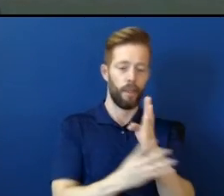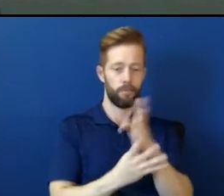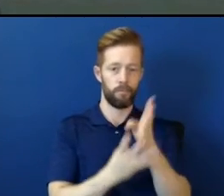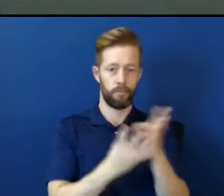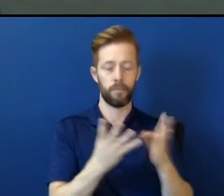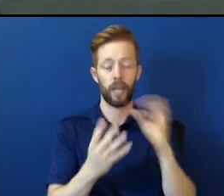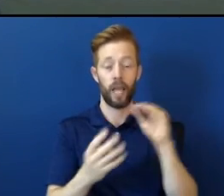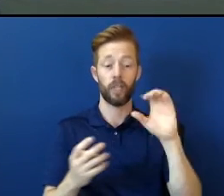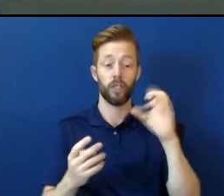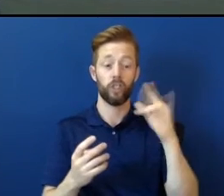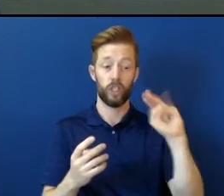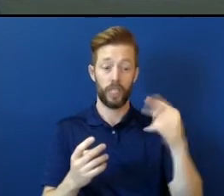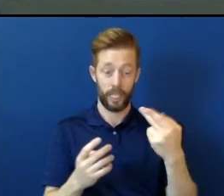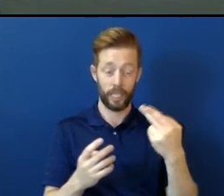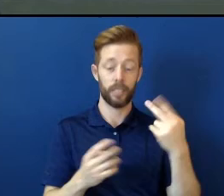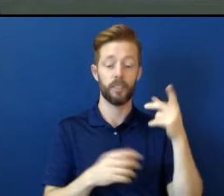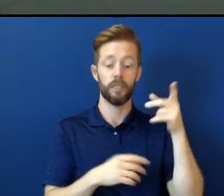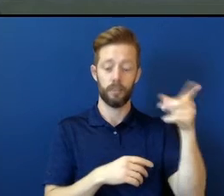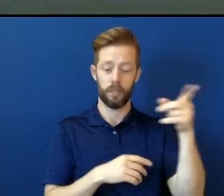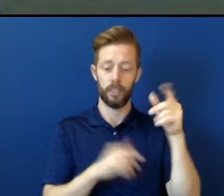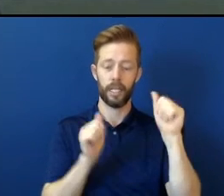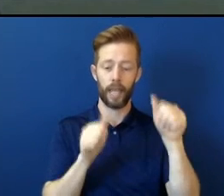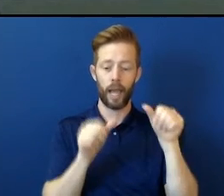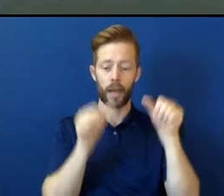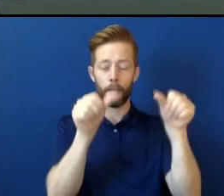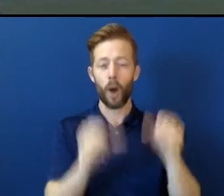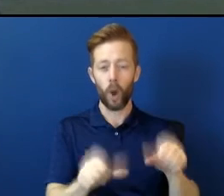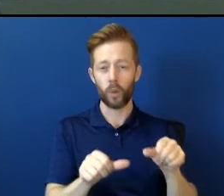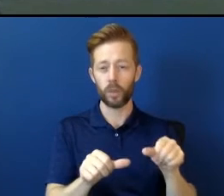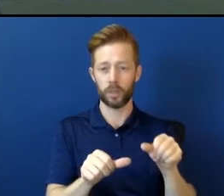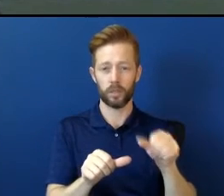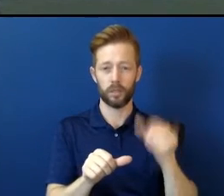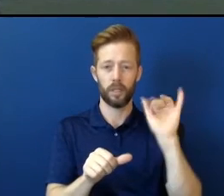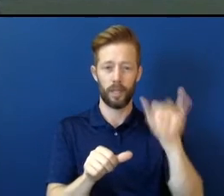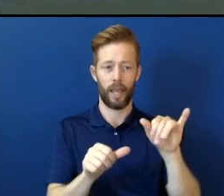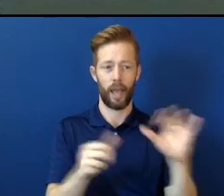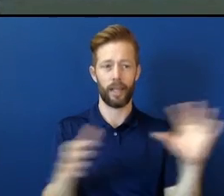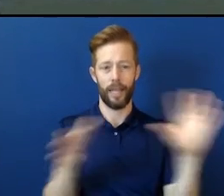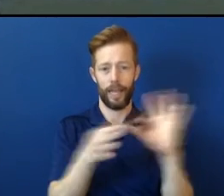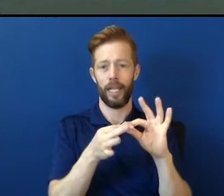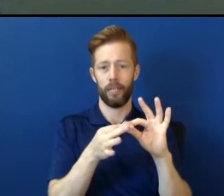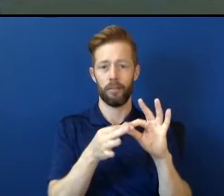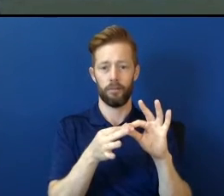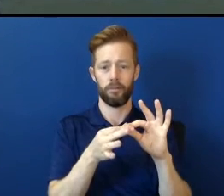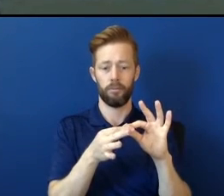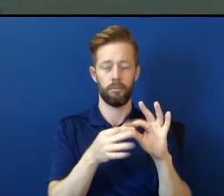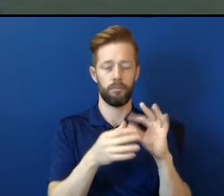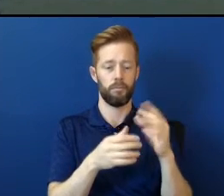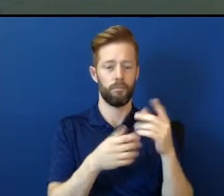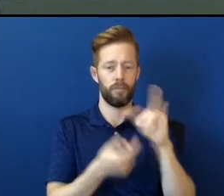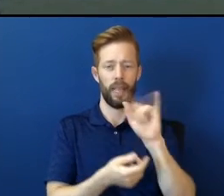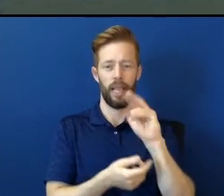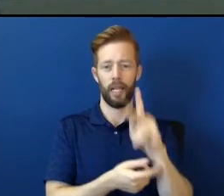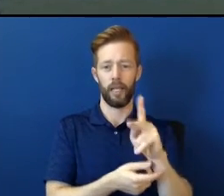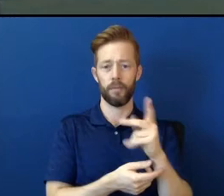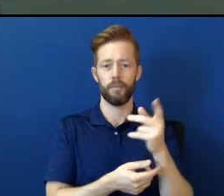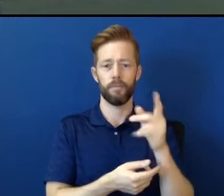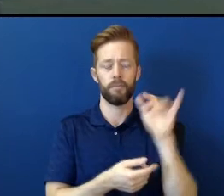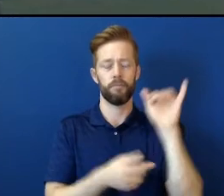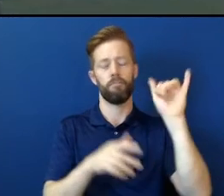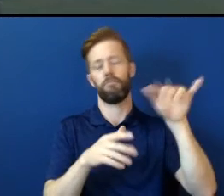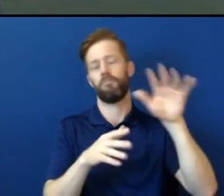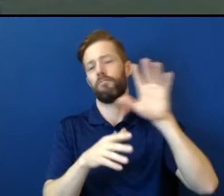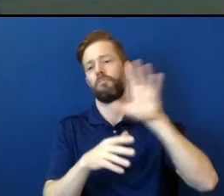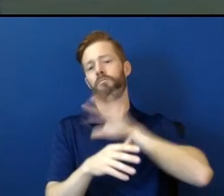and Ching, probably you can post that link right to where that is. It's